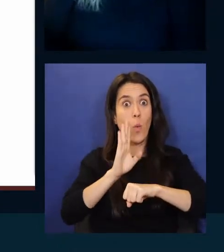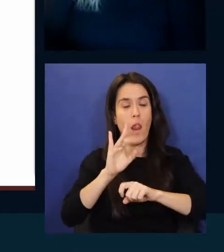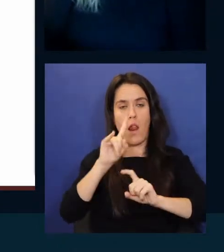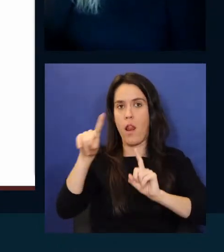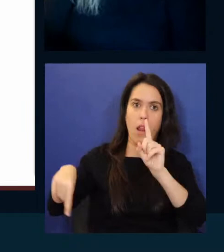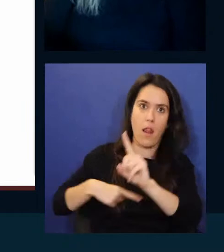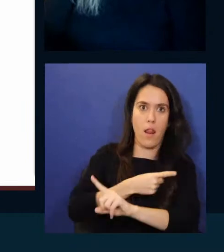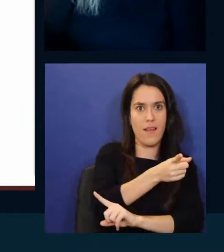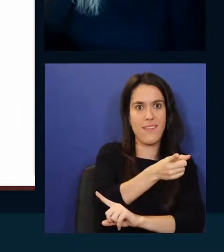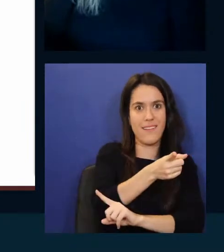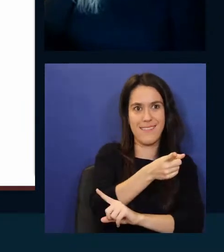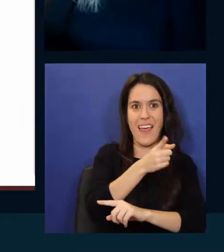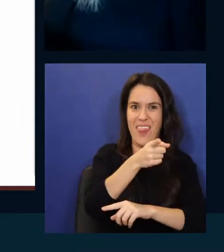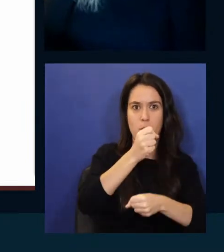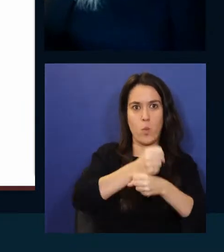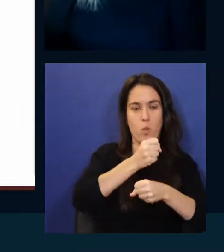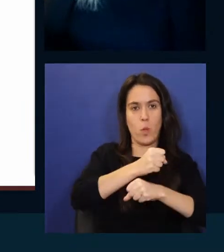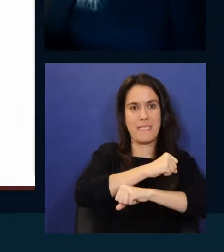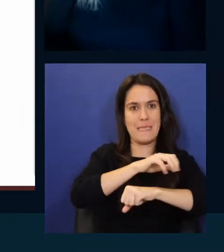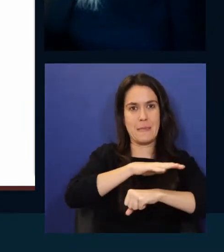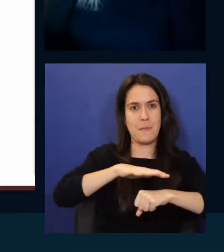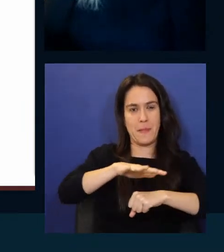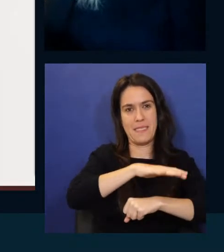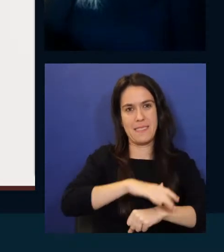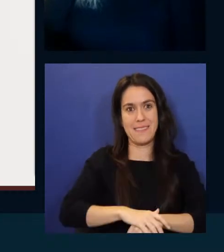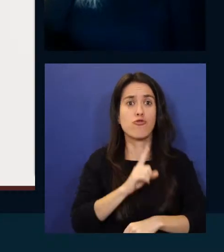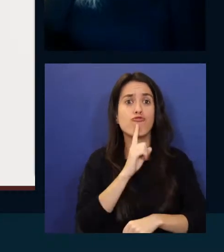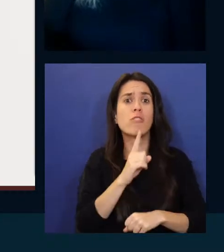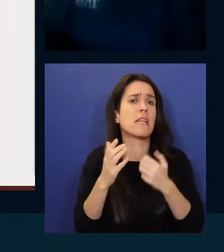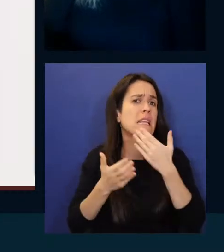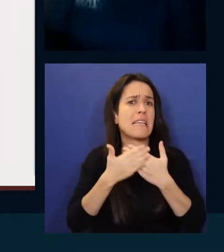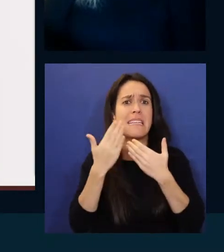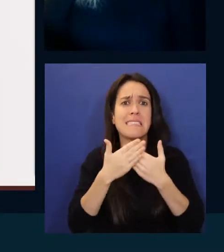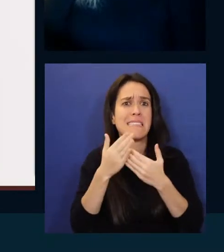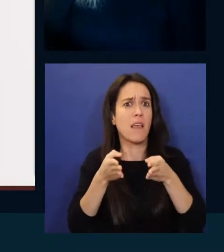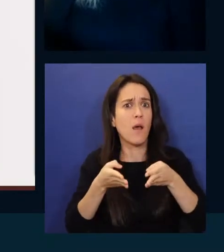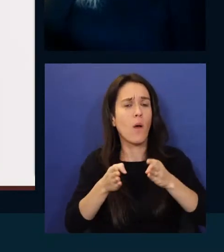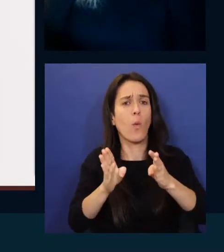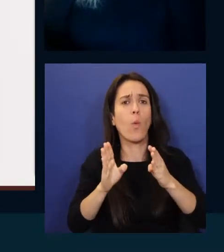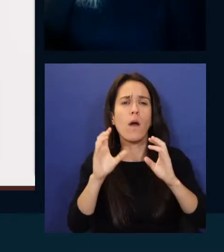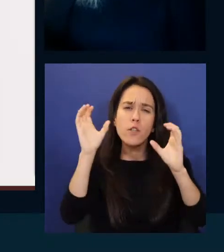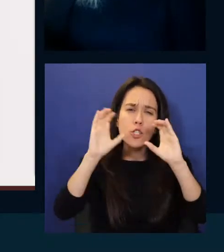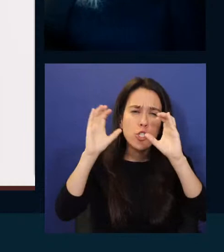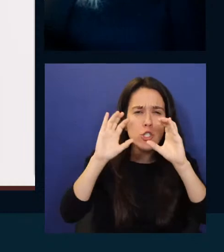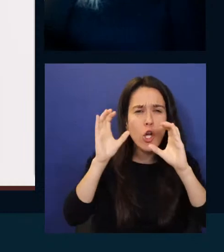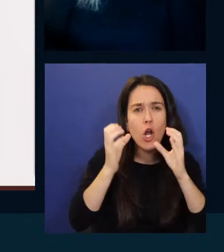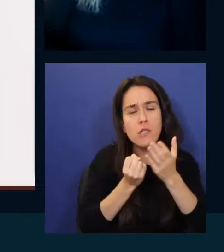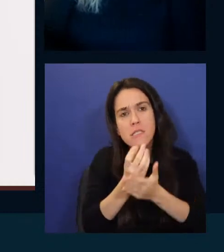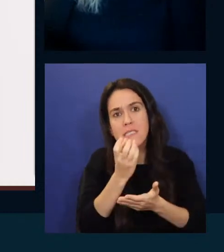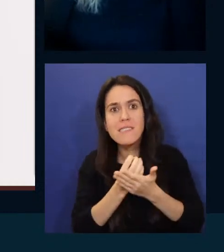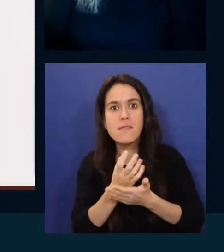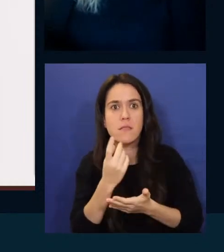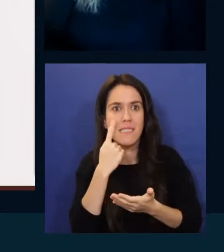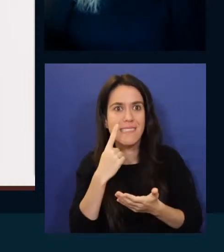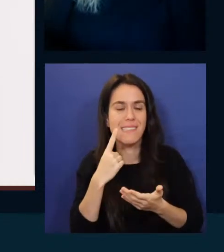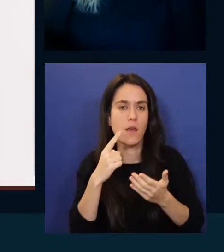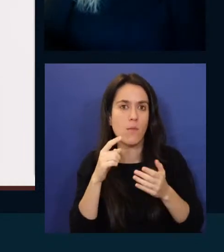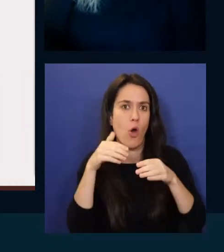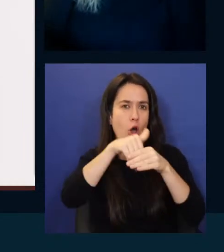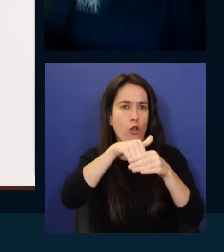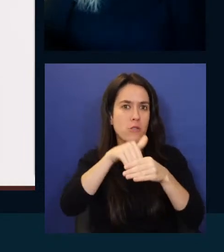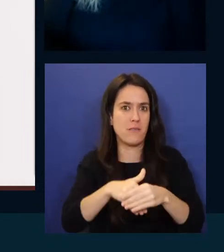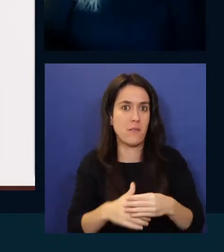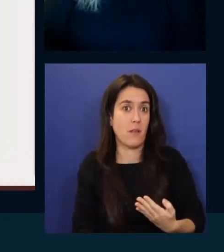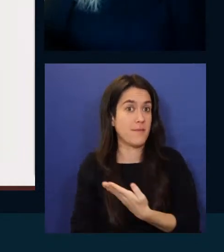that workspace. So it's a really, really easy way of searching and finding and opening content